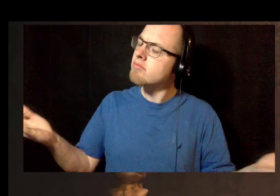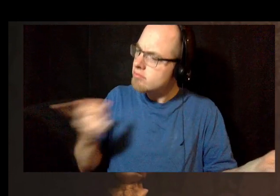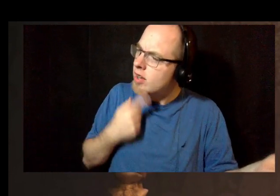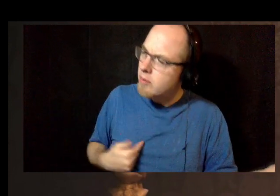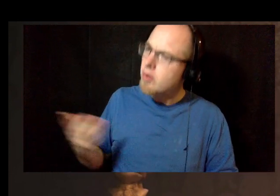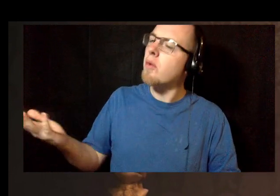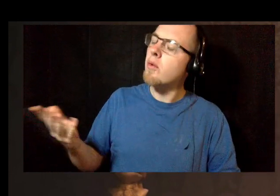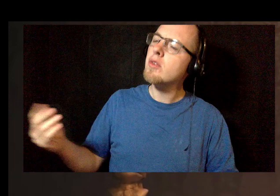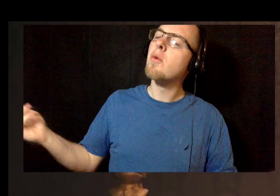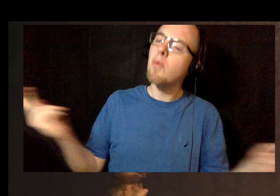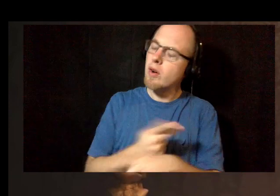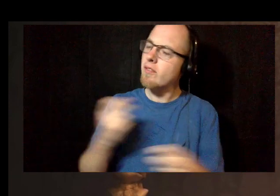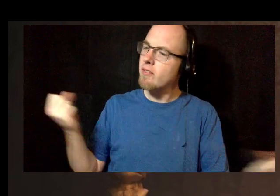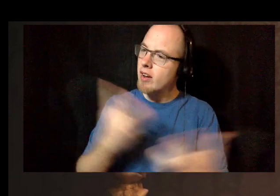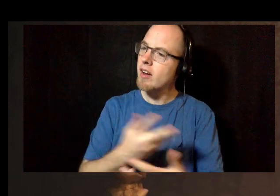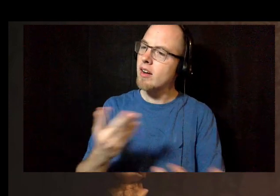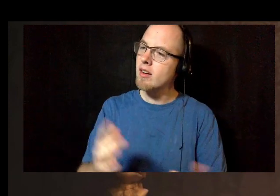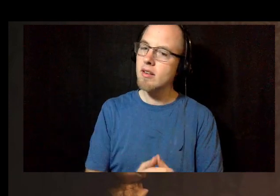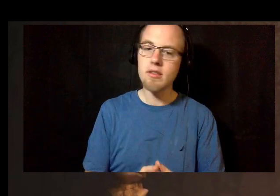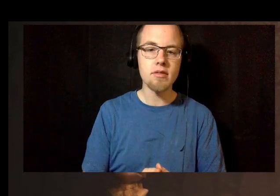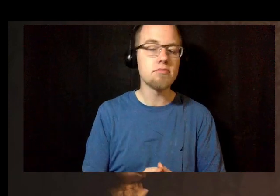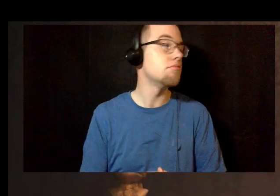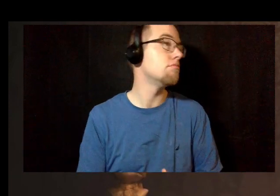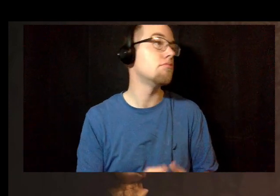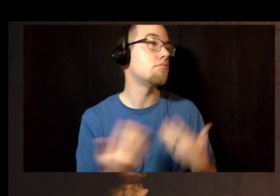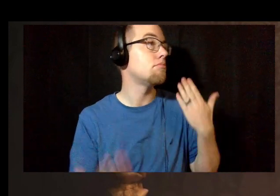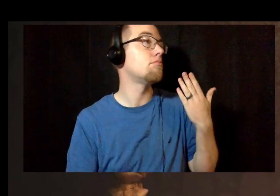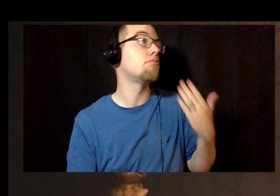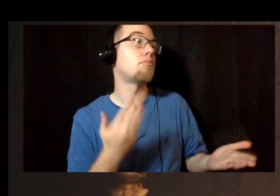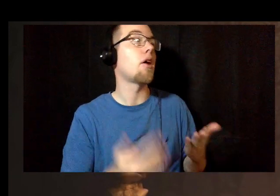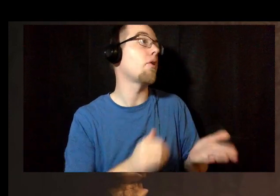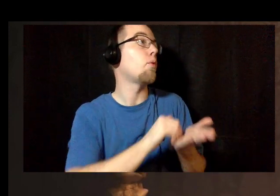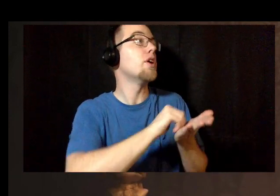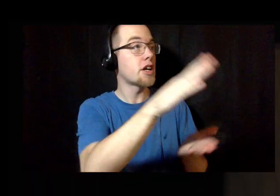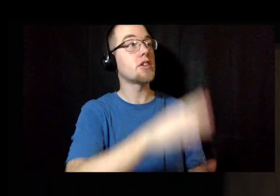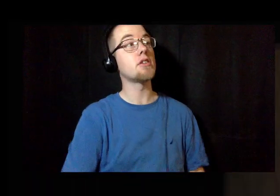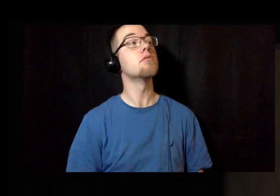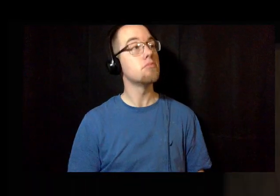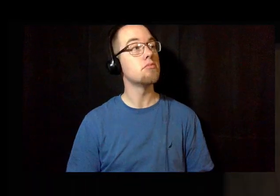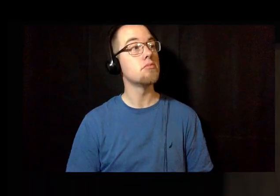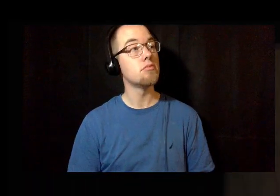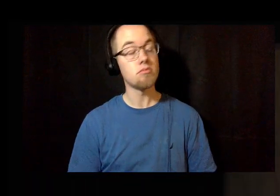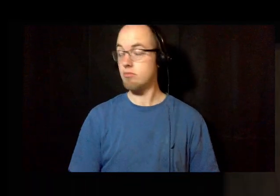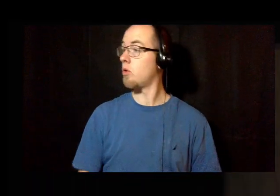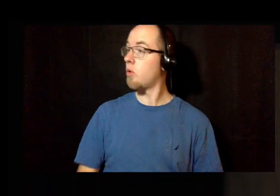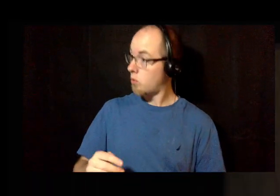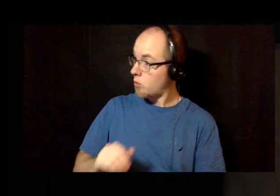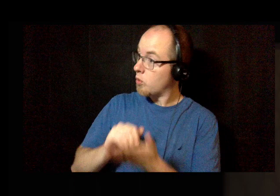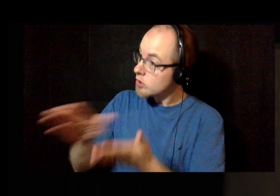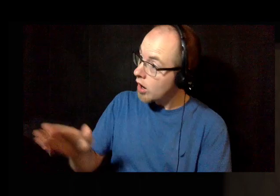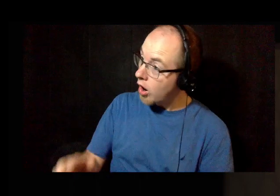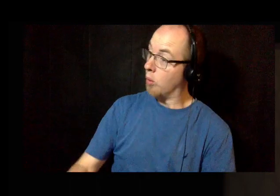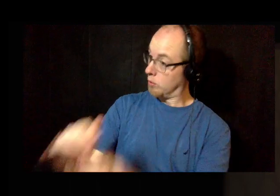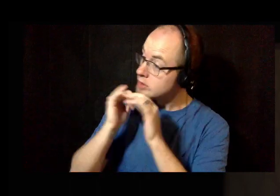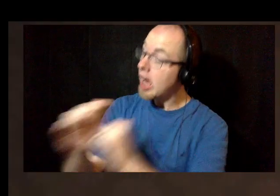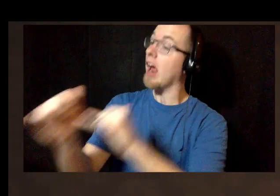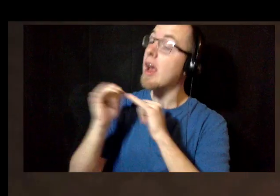biggest fear, Matty? The same as you, rejection. Rejection? Yeah. Same as